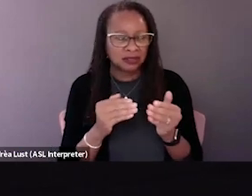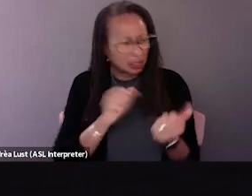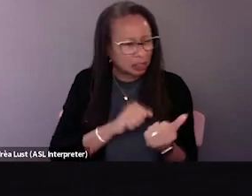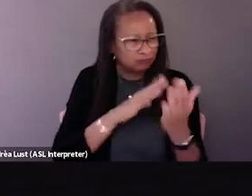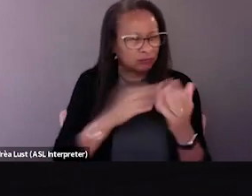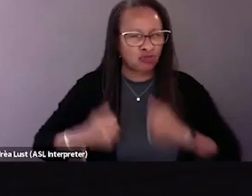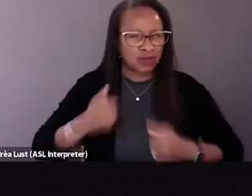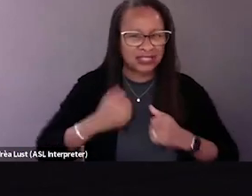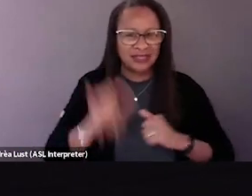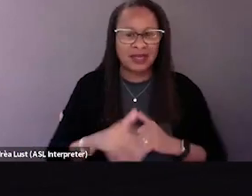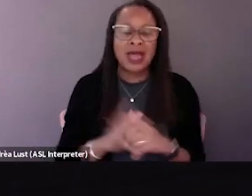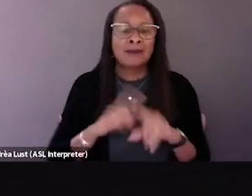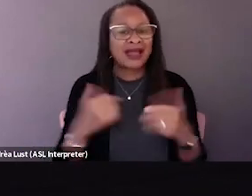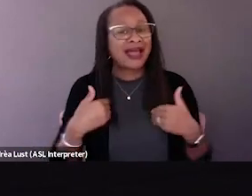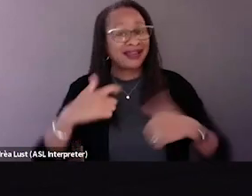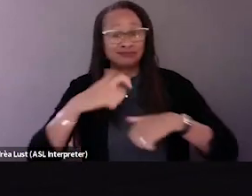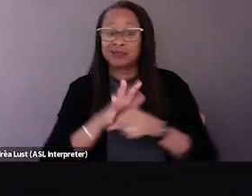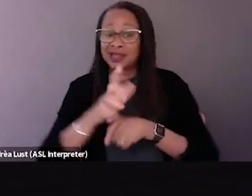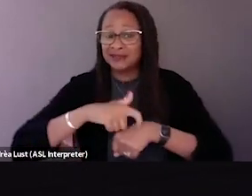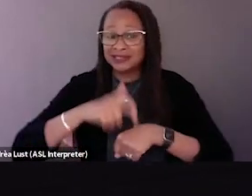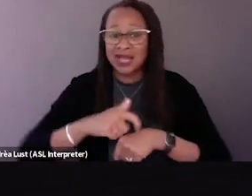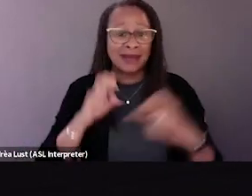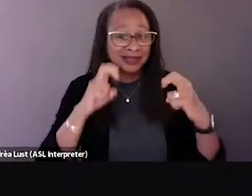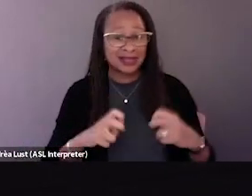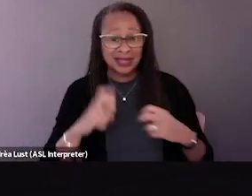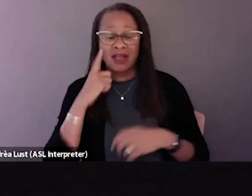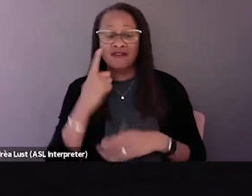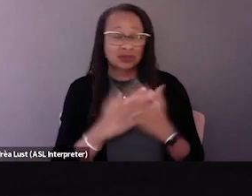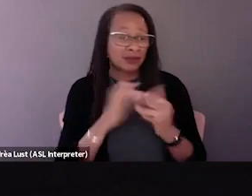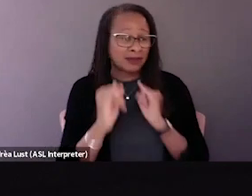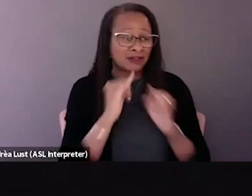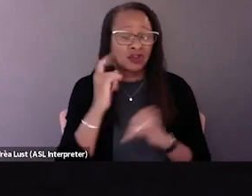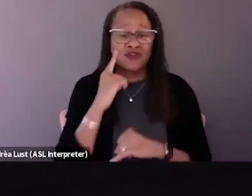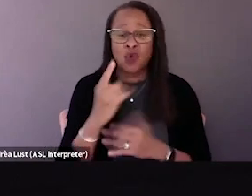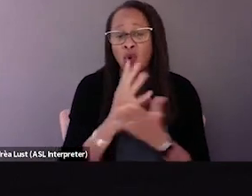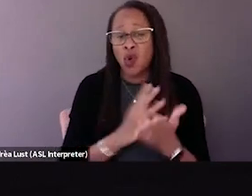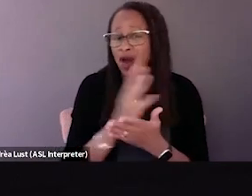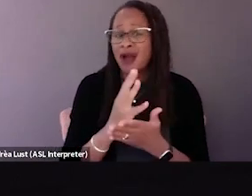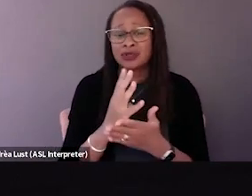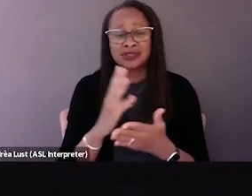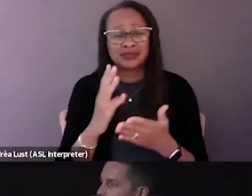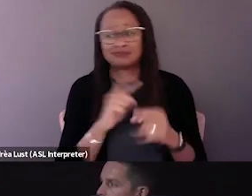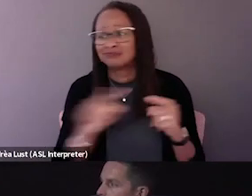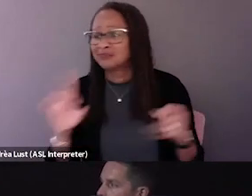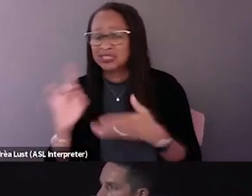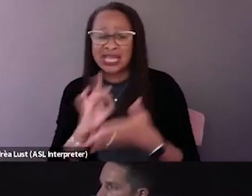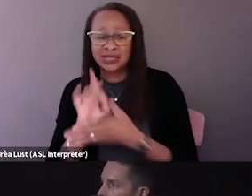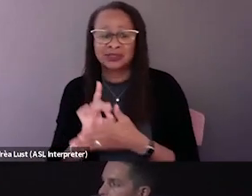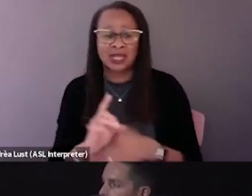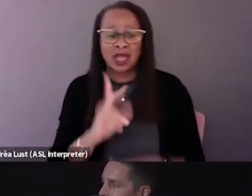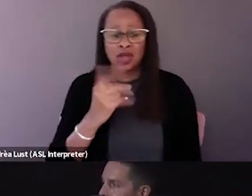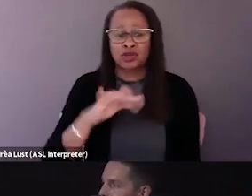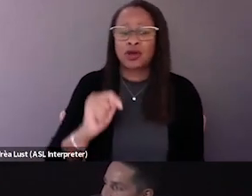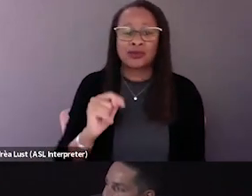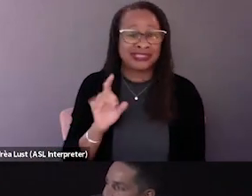I think I just had the luxury of time with these people. I sat down for some of these interviews for 4 to 8 hours. Kurt was the victim of one of